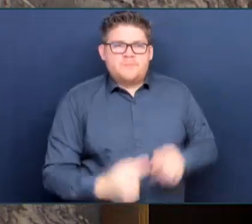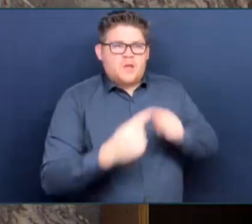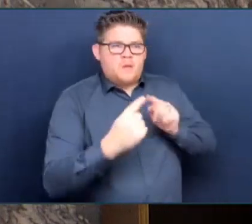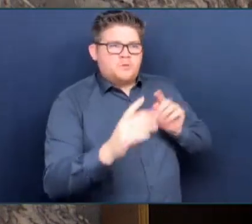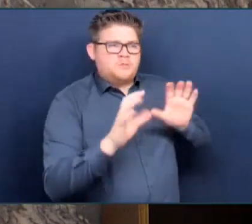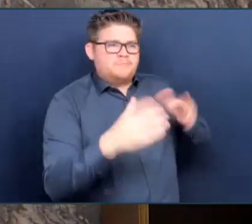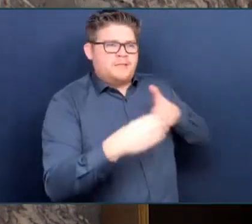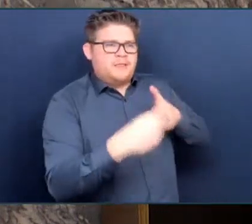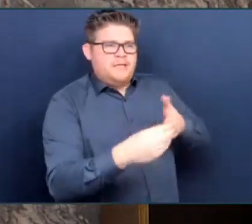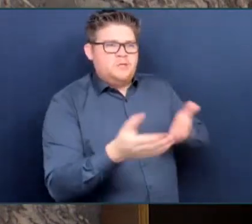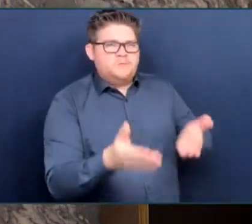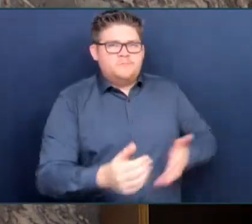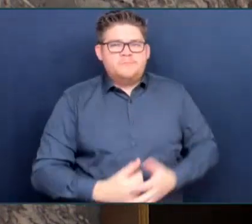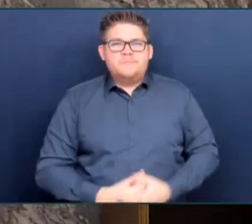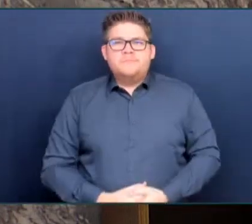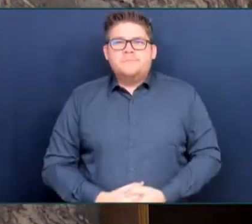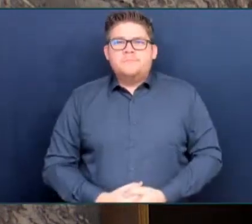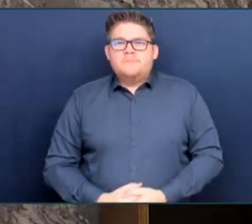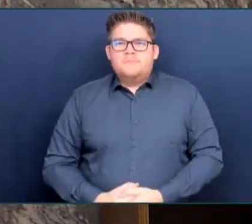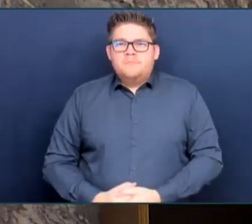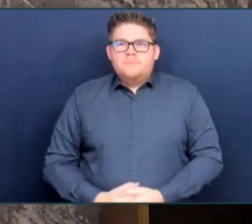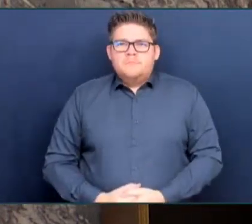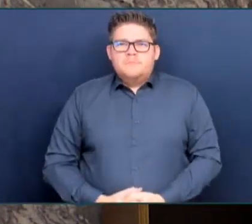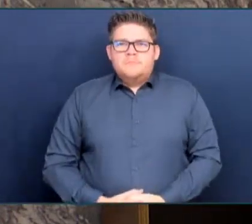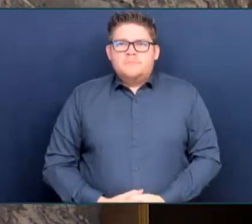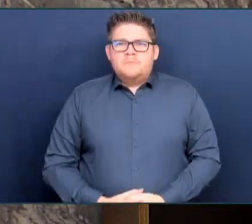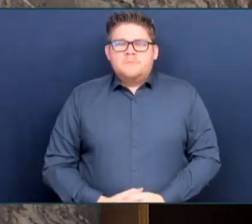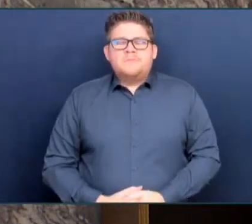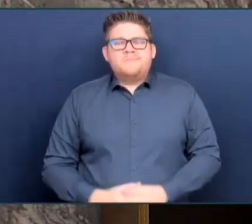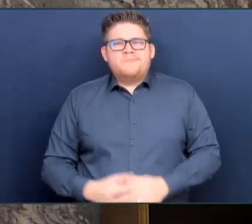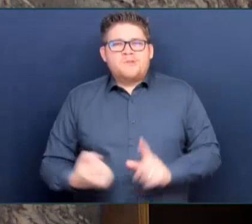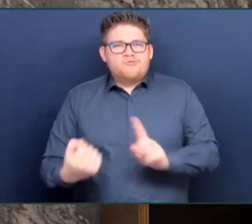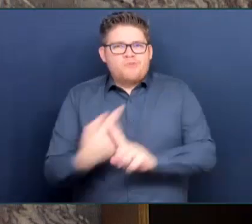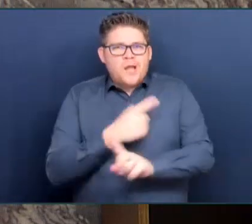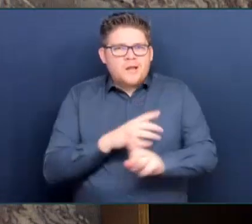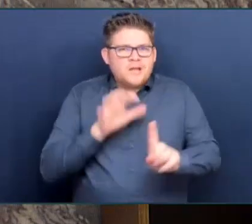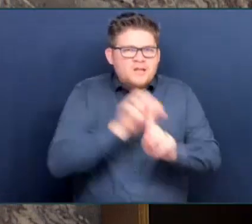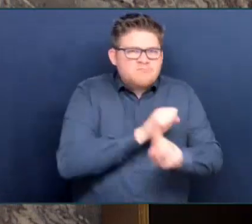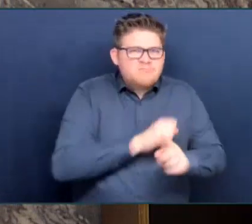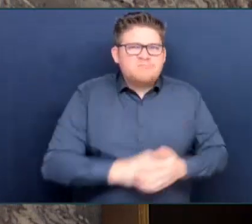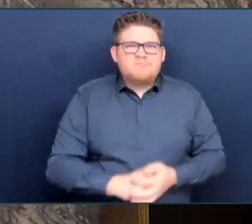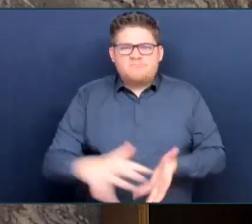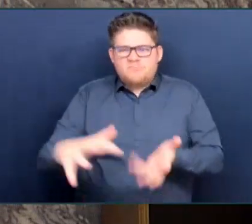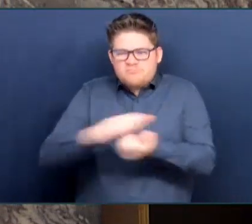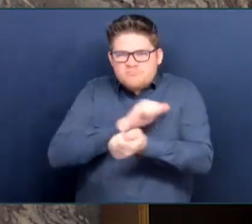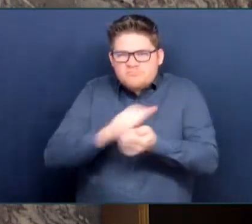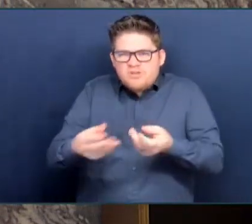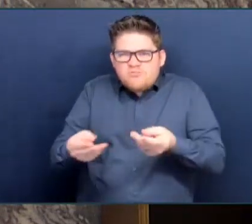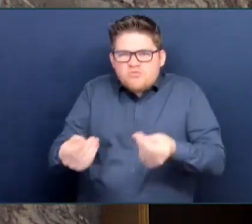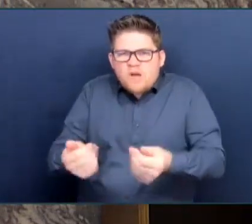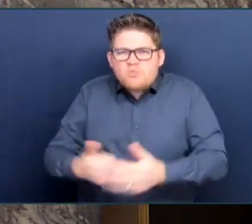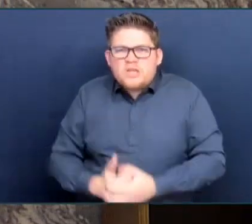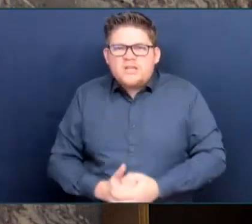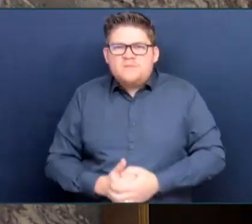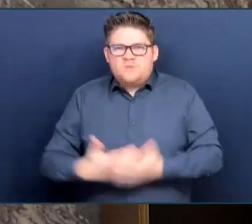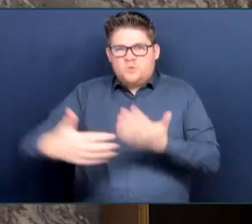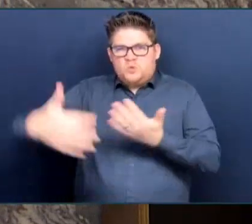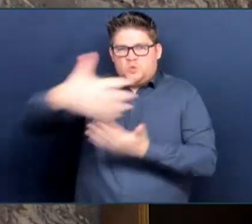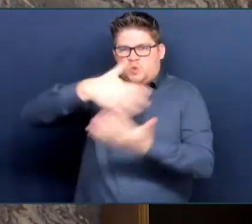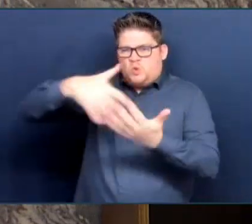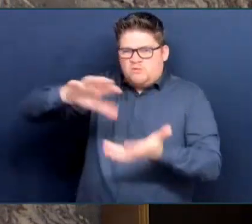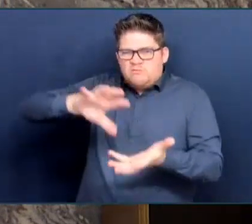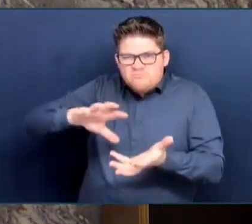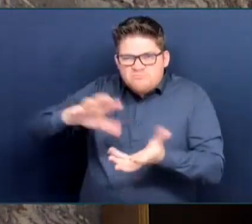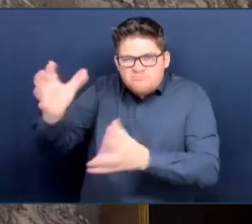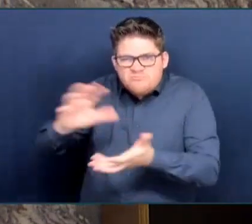the social disorder that's getting worse by the day lies at the feet of this Premier, who also happened to be the Attorney General for 5.5 years.